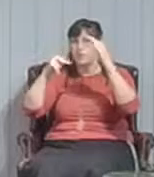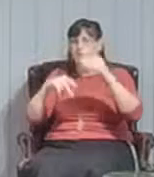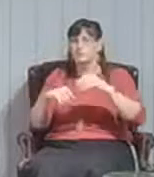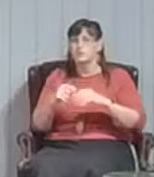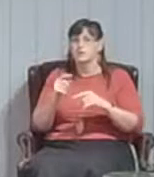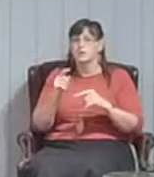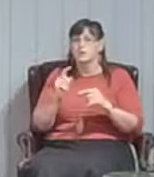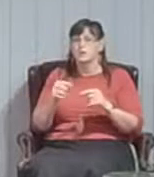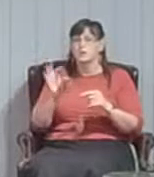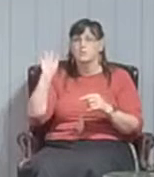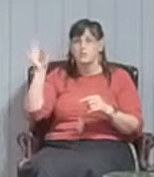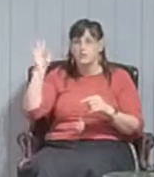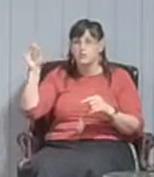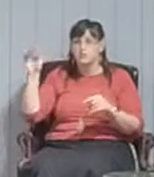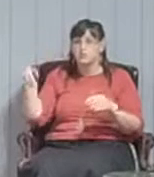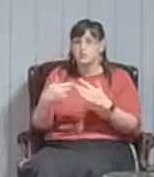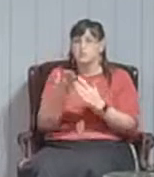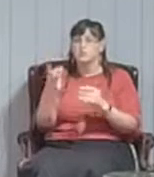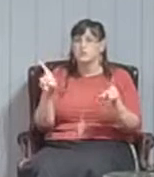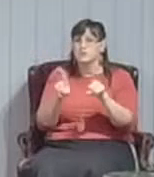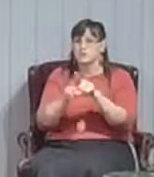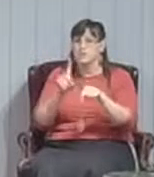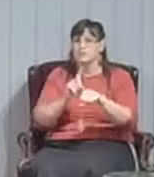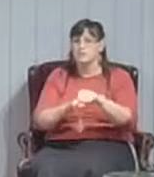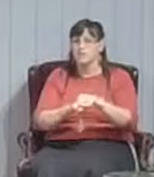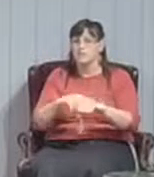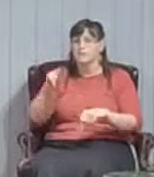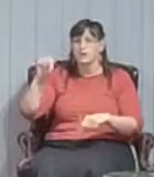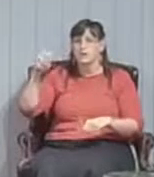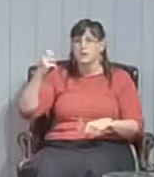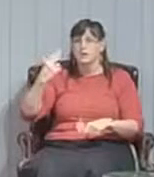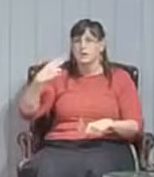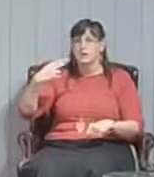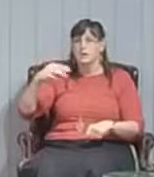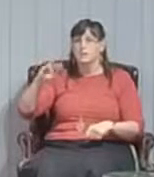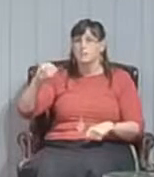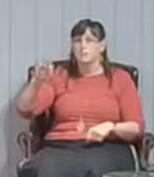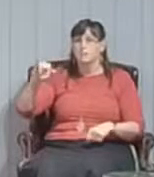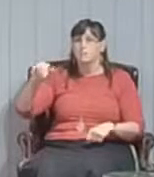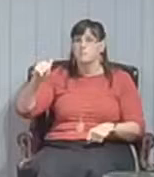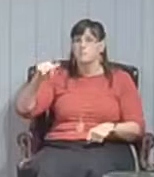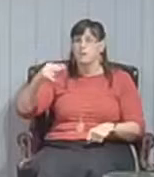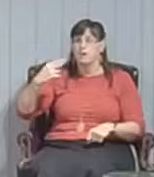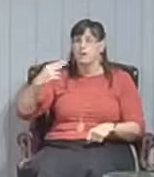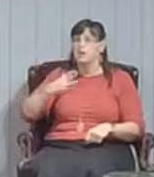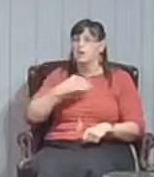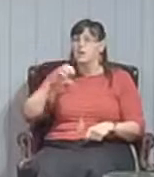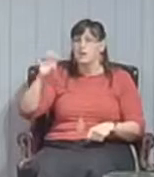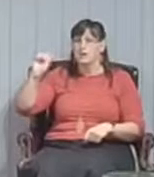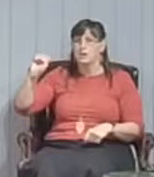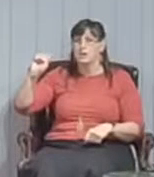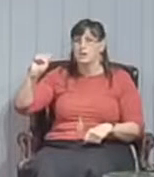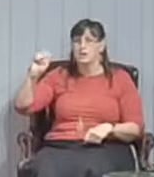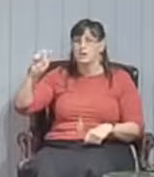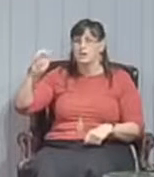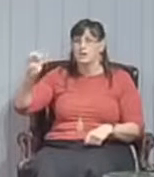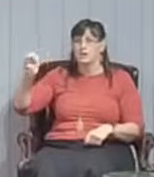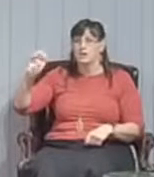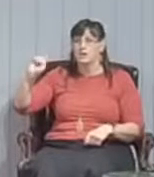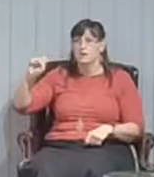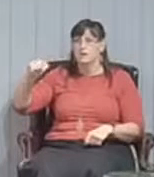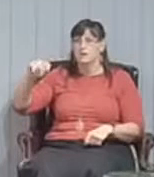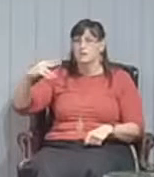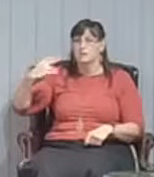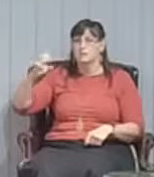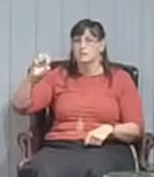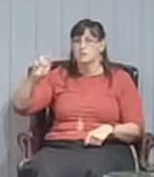that Ezra, that the book of Ezra is written in. The book of Nehemiah, the book of Esther are in this same time period. And